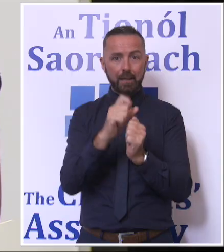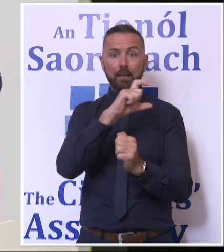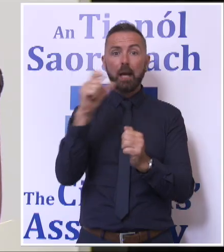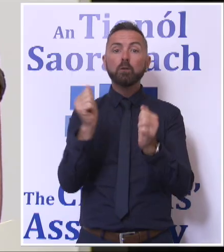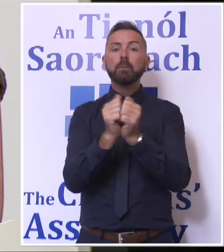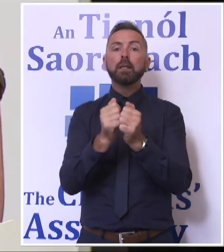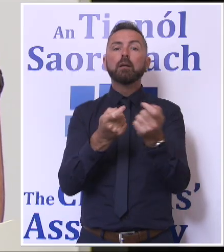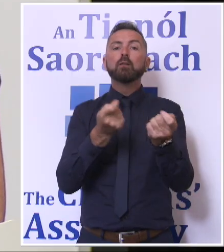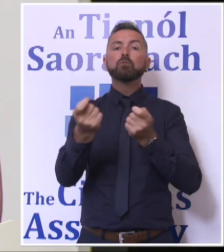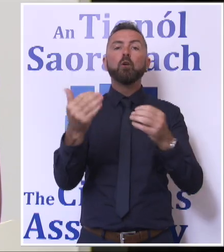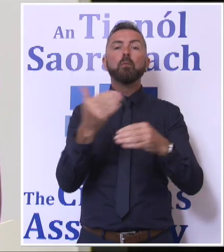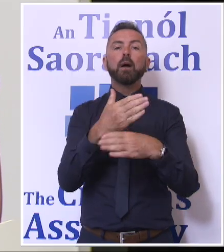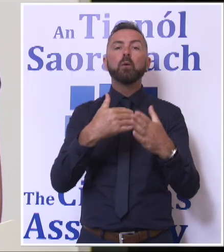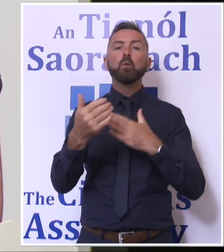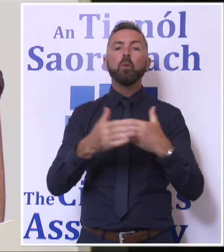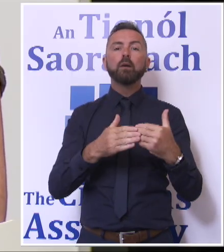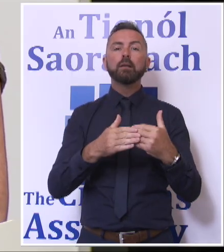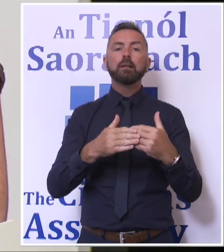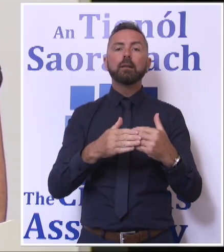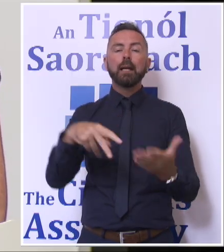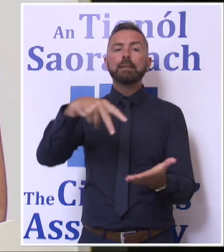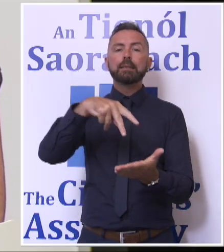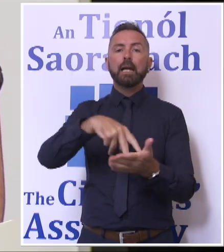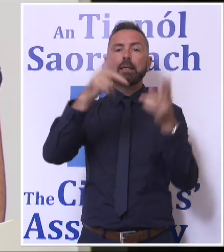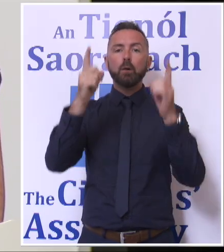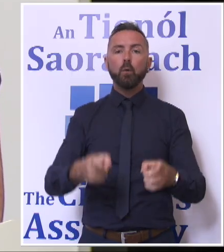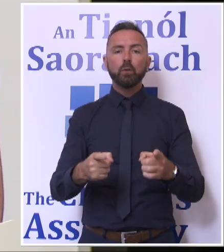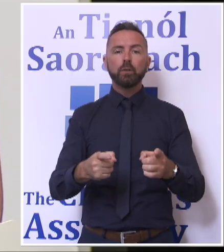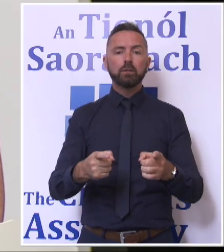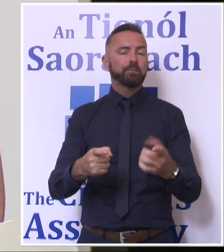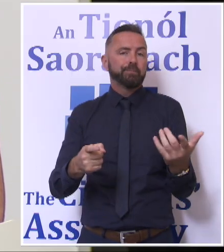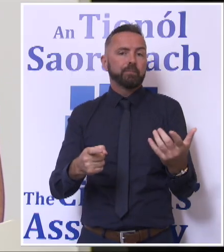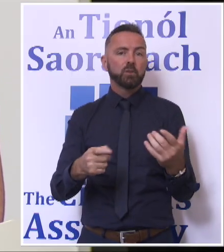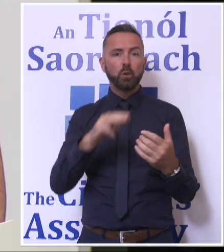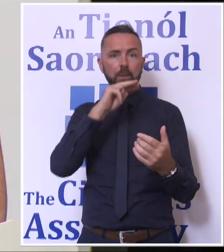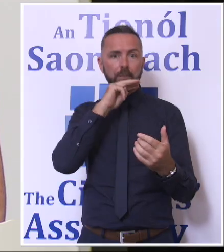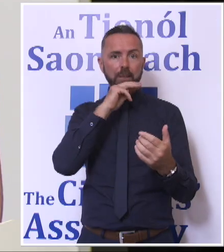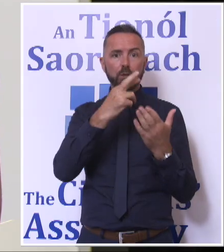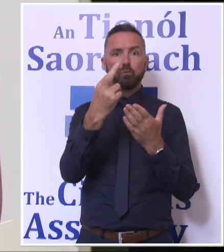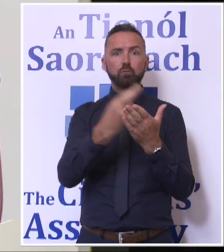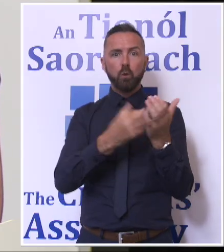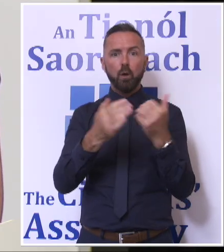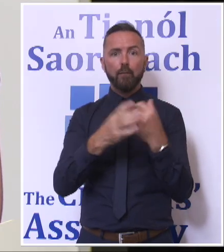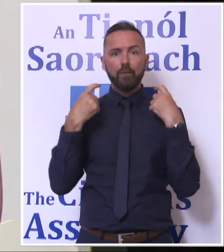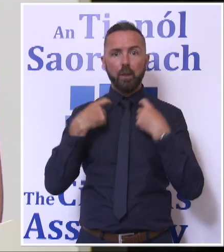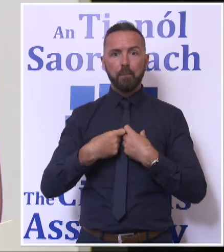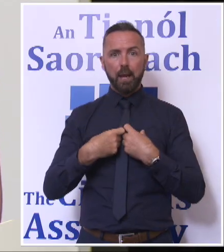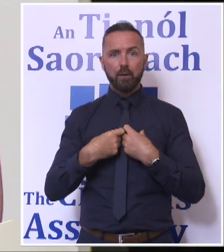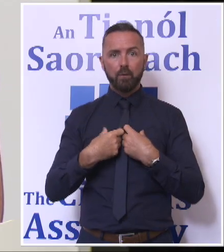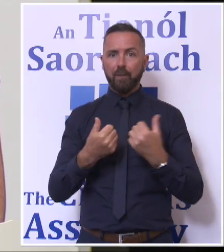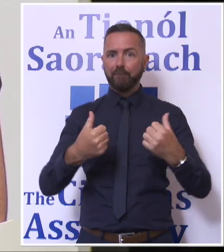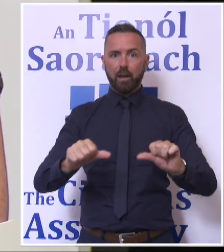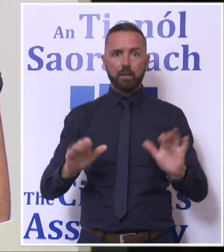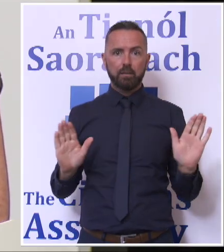governed by what are called standing orders, and a ruling of the Mayor on any question or interpretation of standing orders is